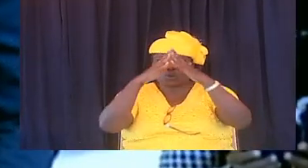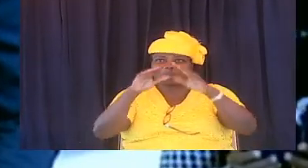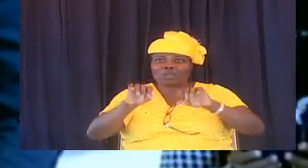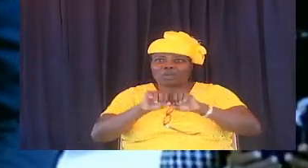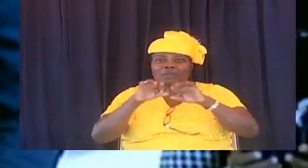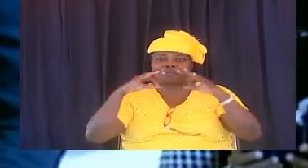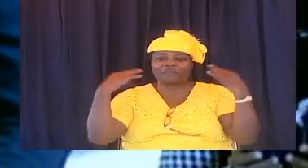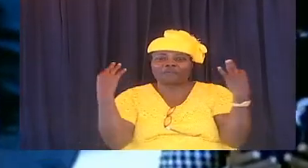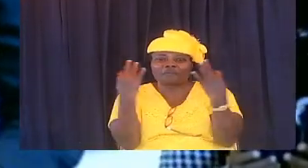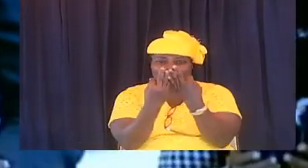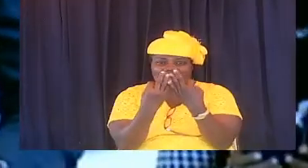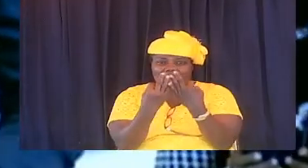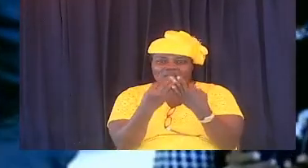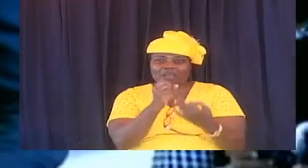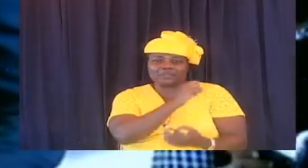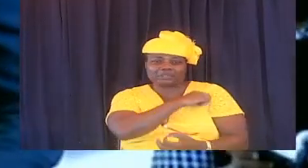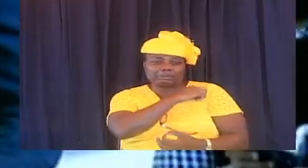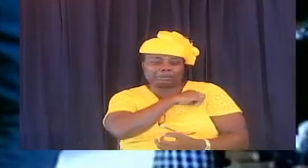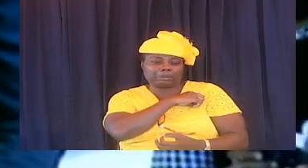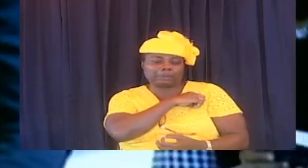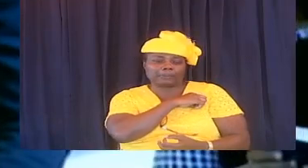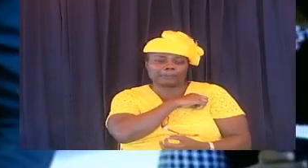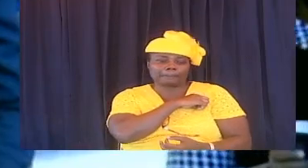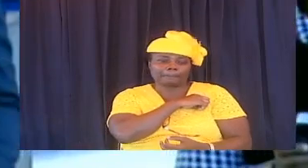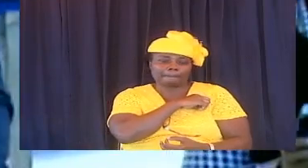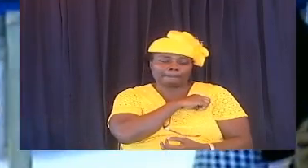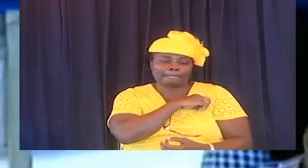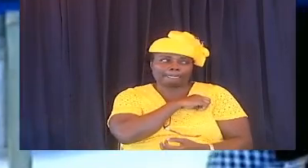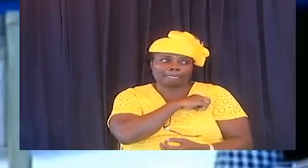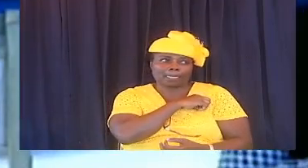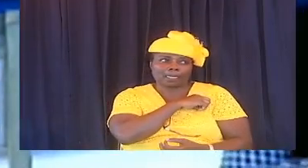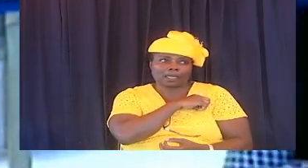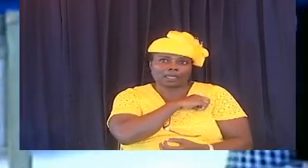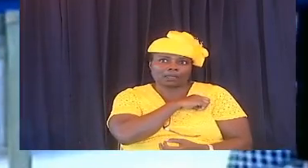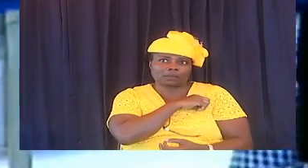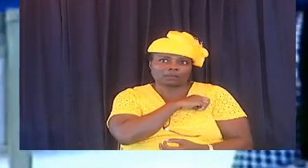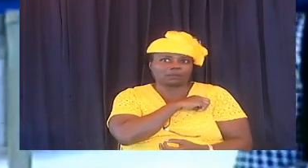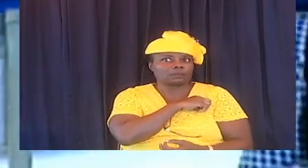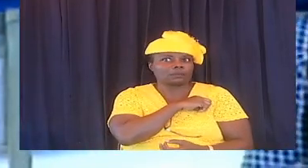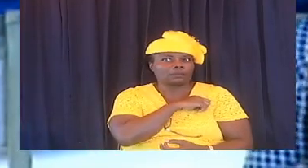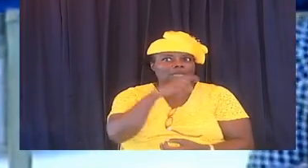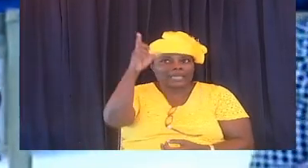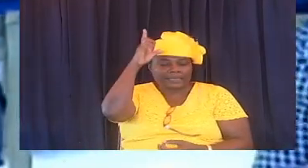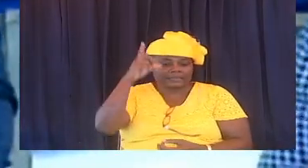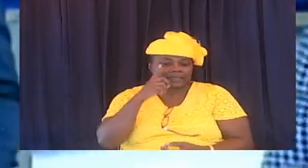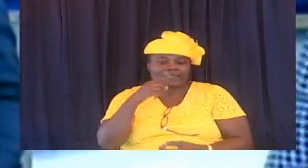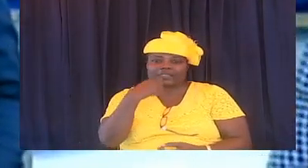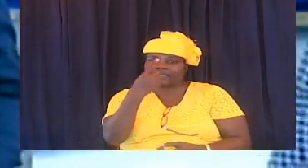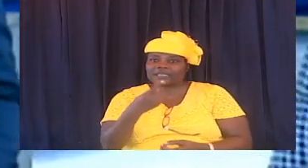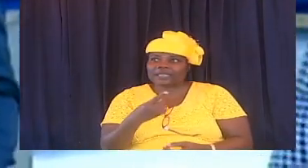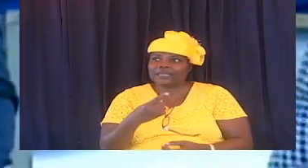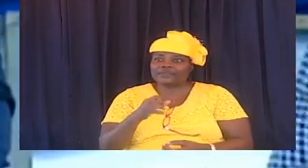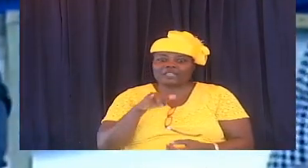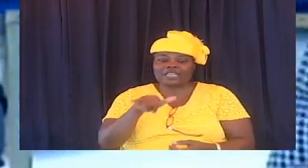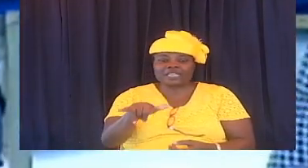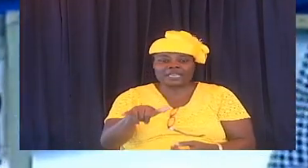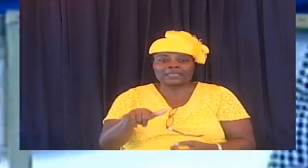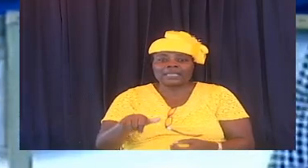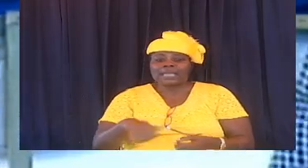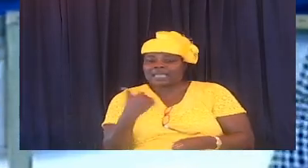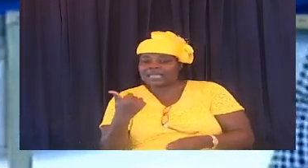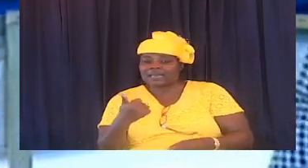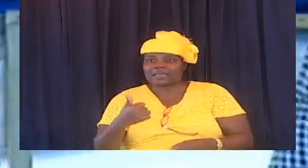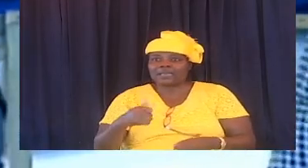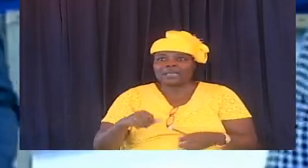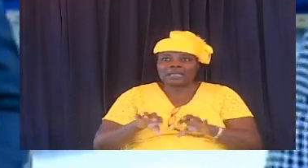him?" Have we found it? Yes. Okay, bless God. Let's start over. And David said, "Is there yet any that is left of